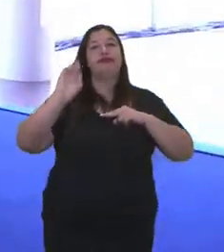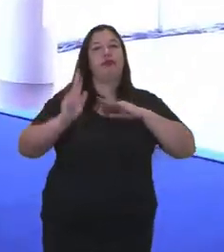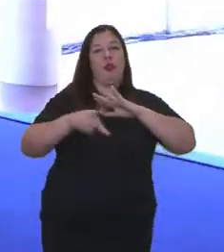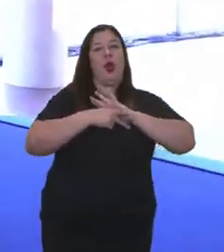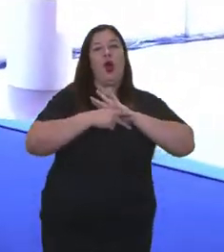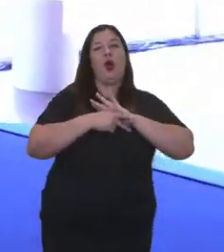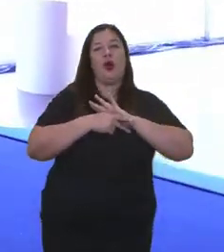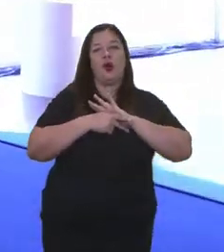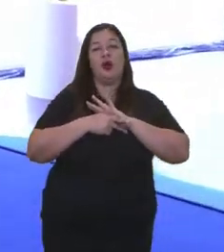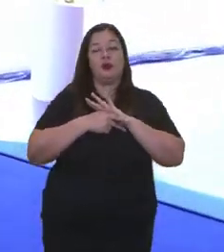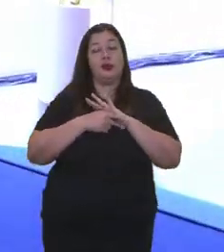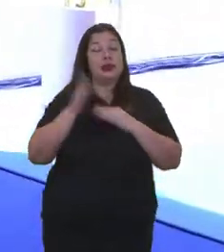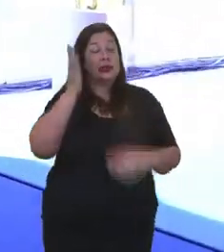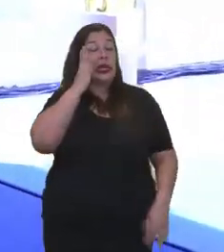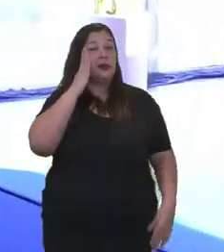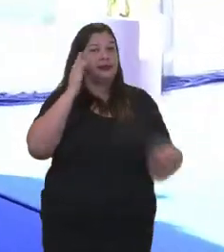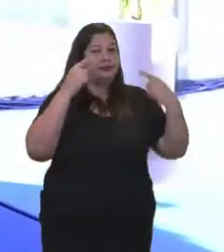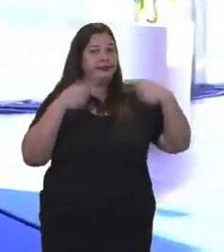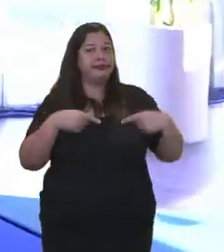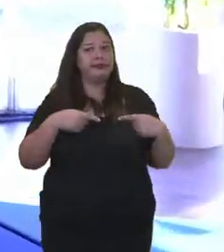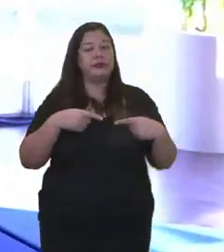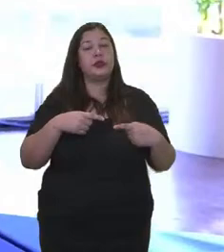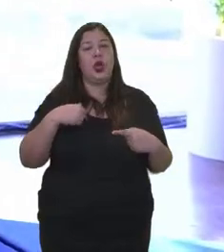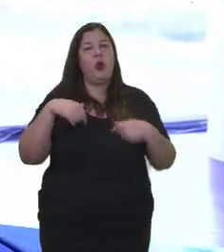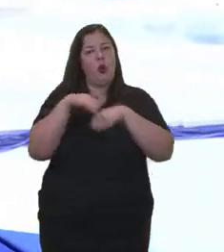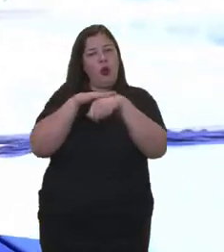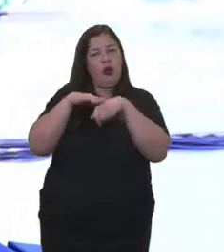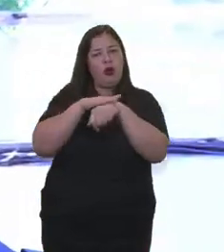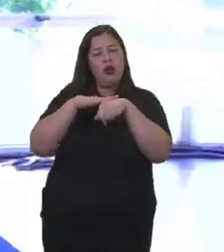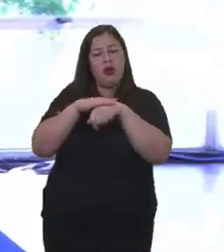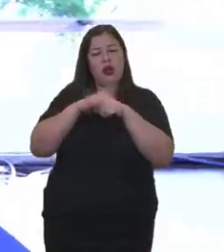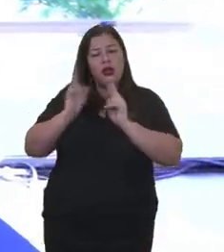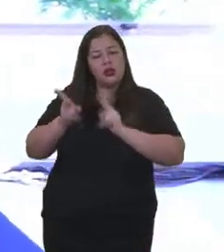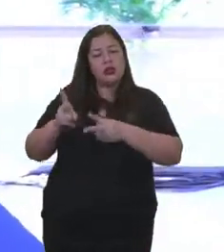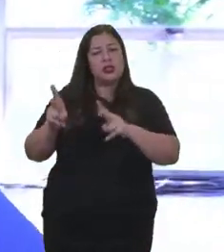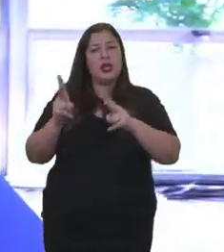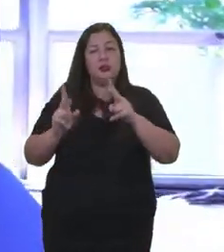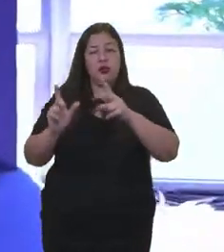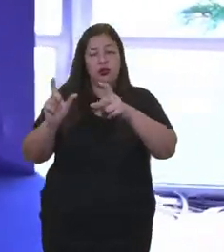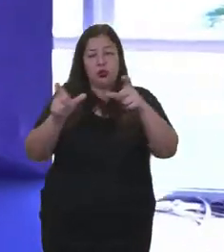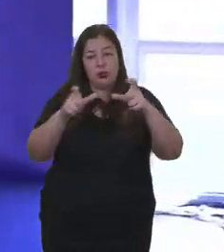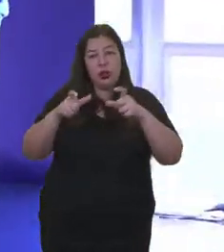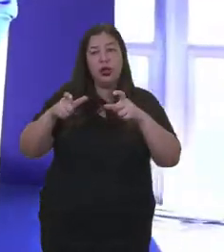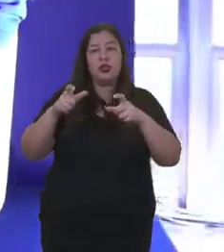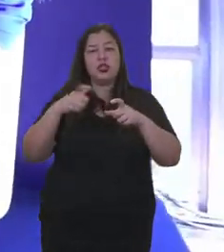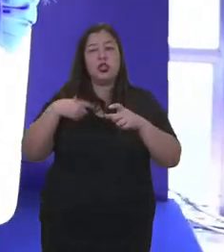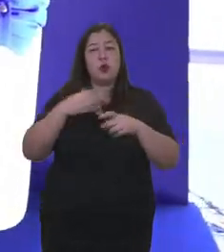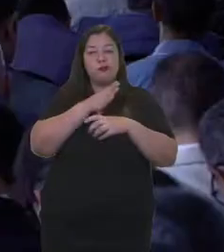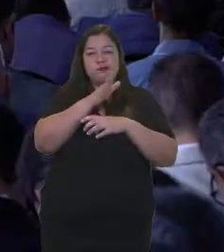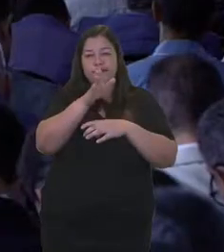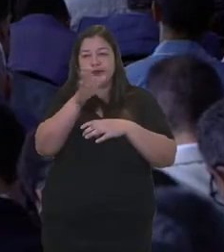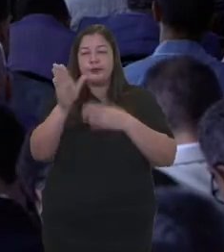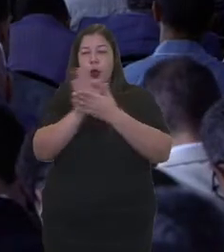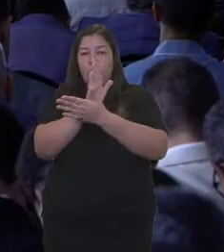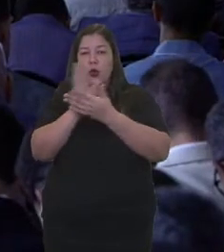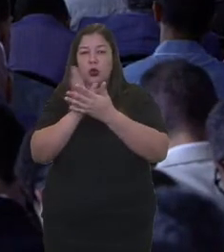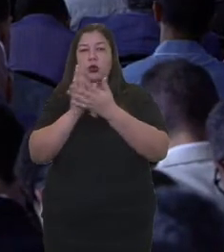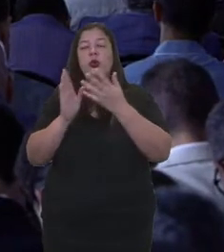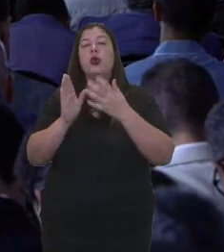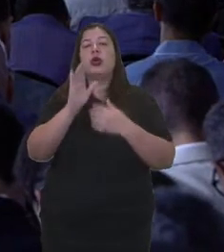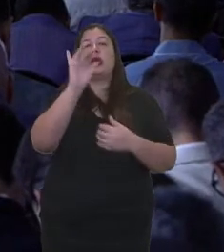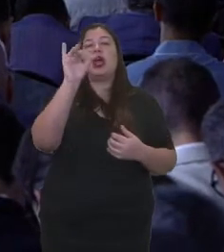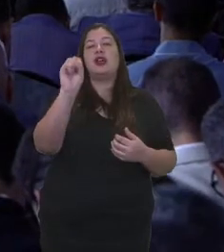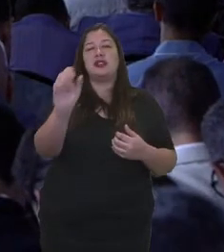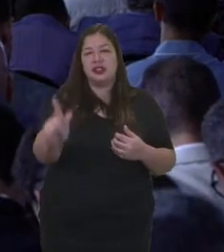boards, people who have the pen in their hands. I have been talking about this on the environments I